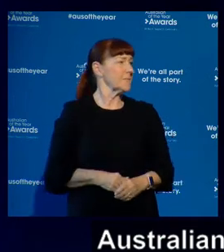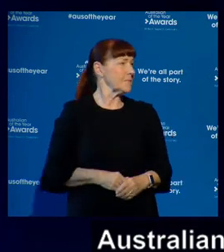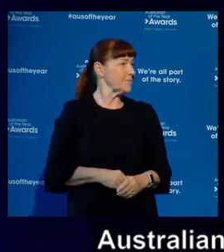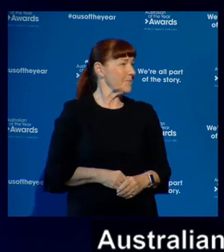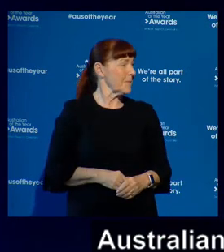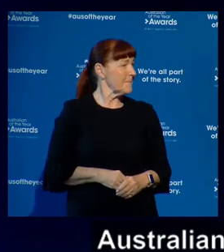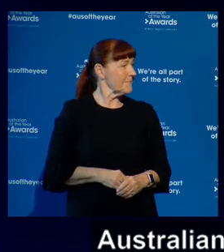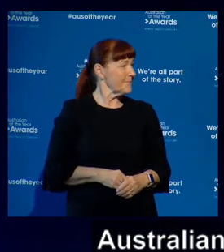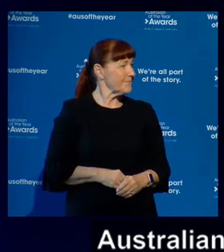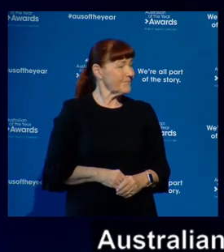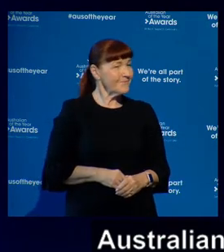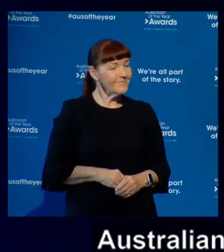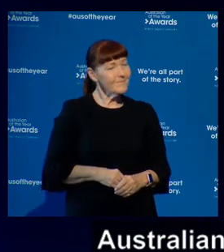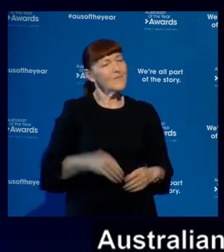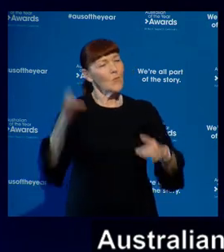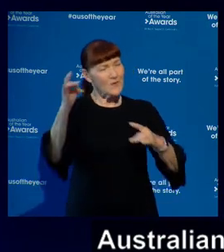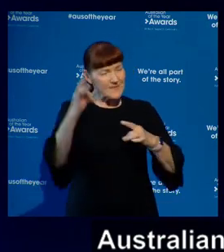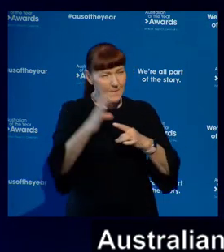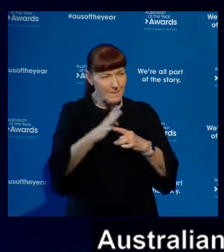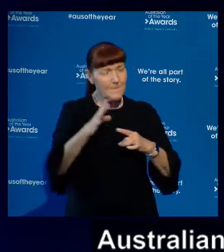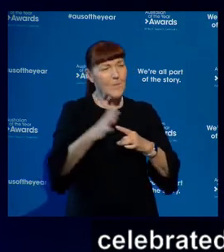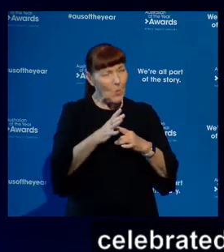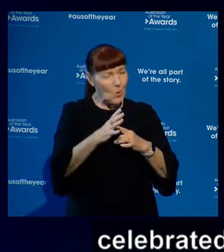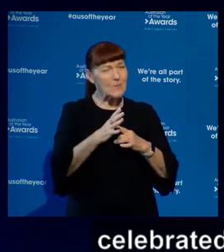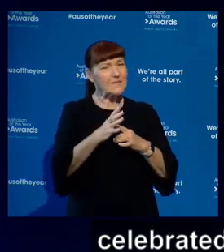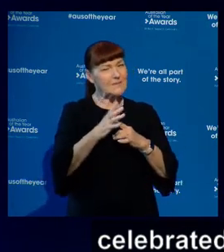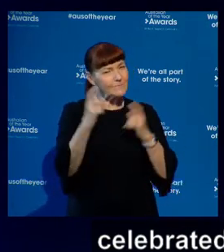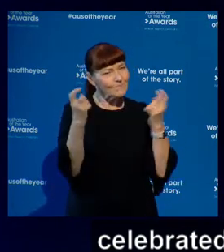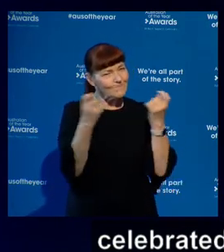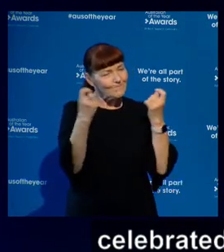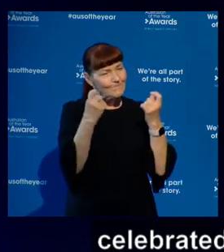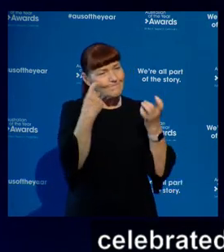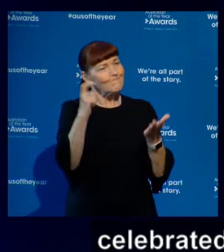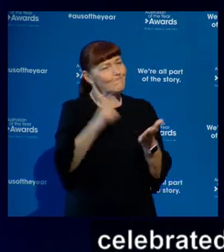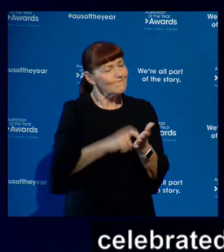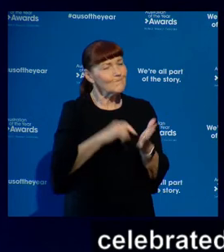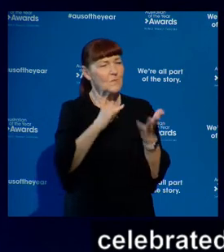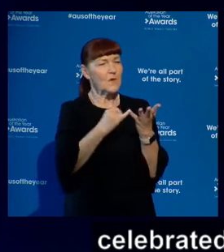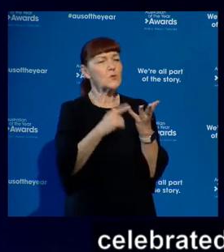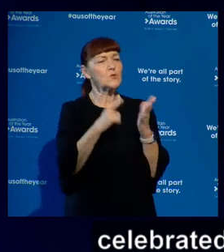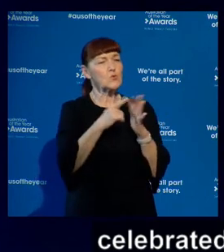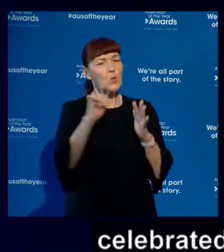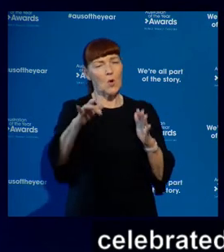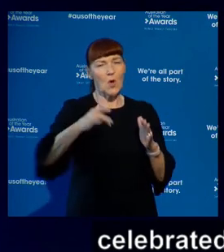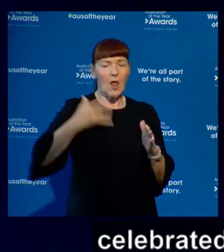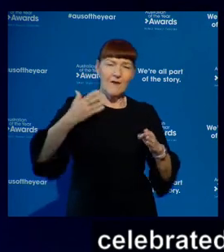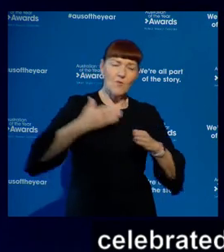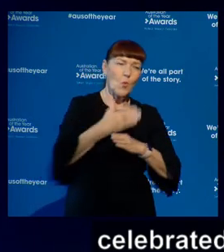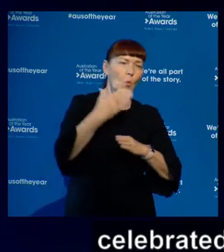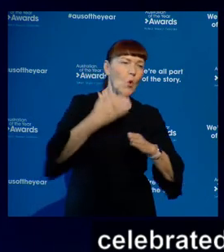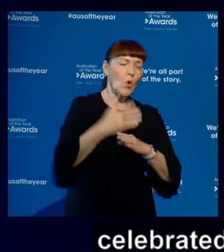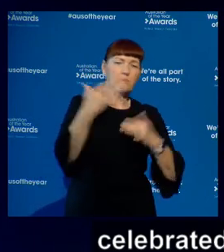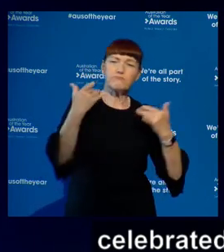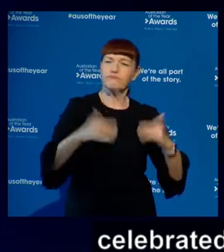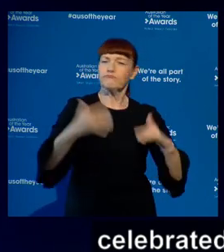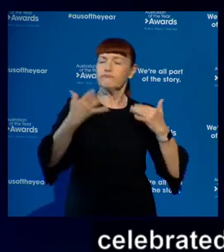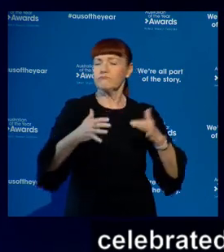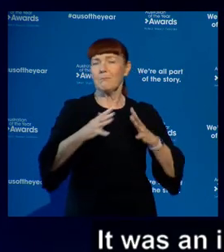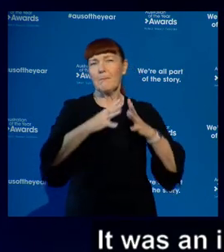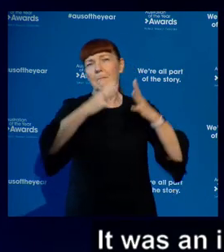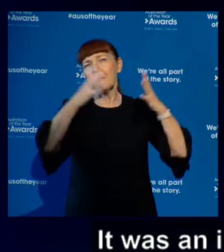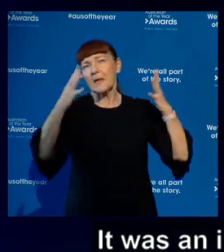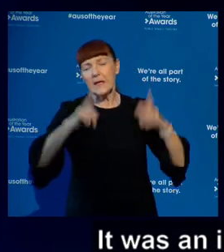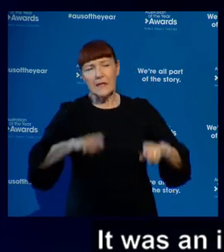was an important event, an uplifting event that celebrated Sue and her tremendous